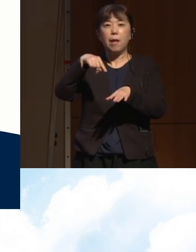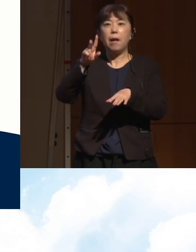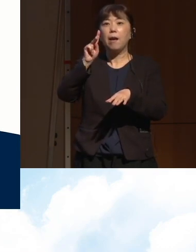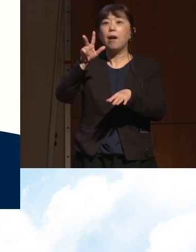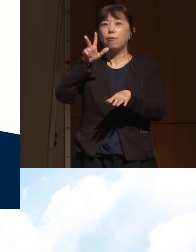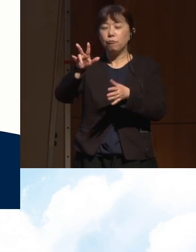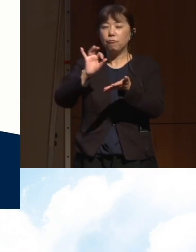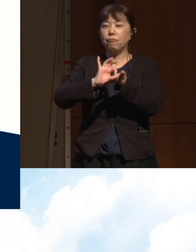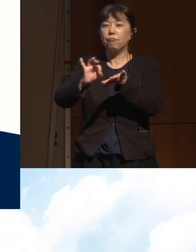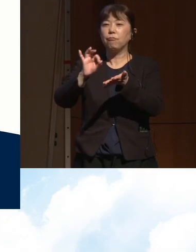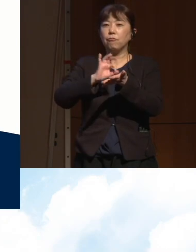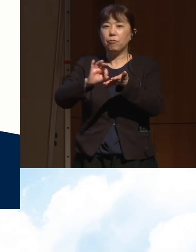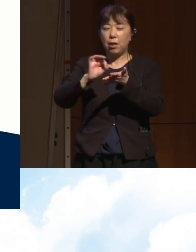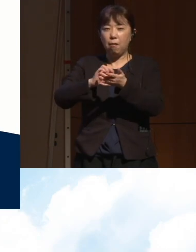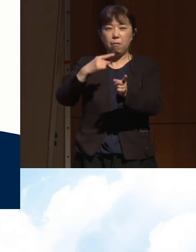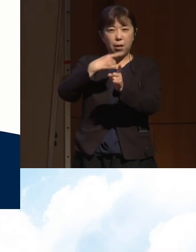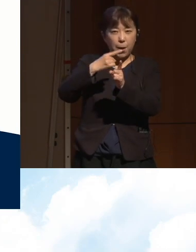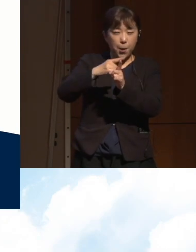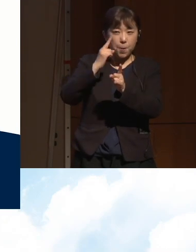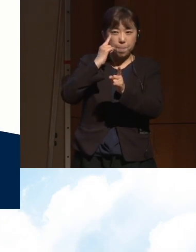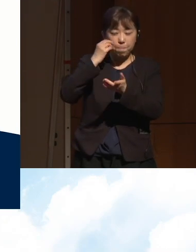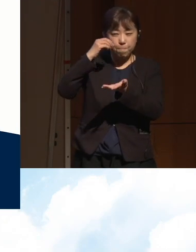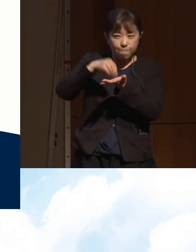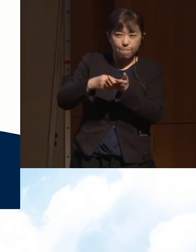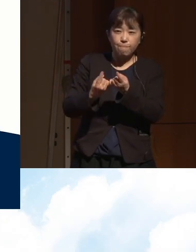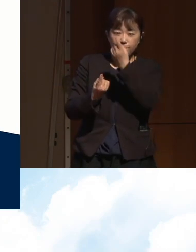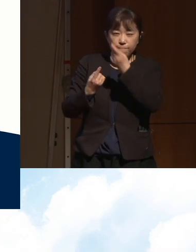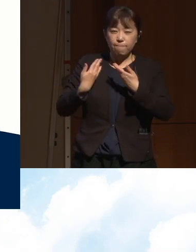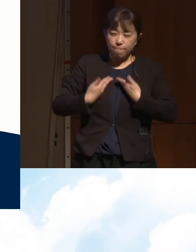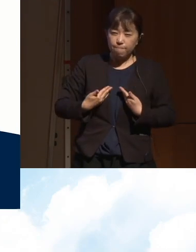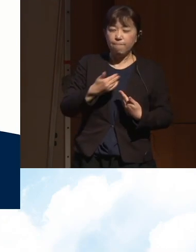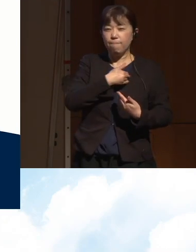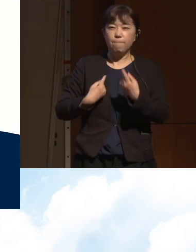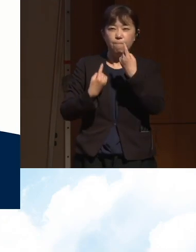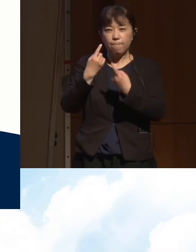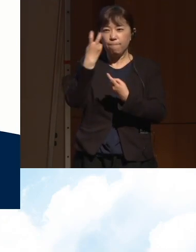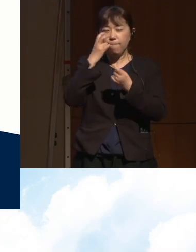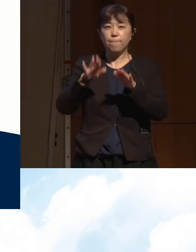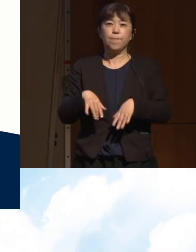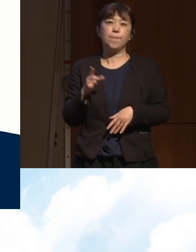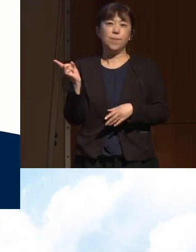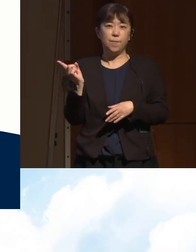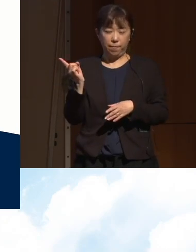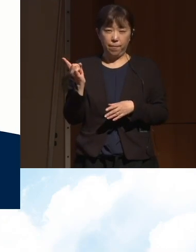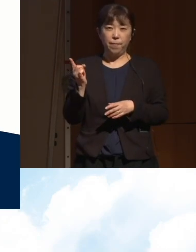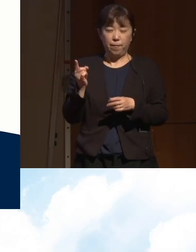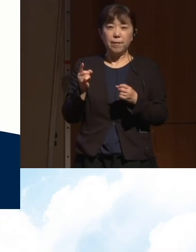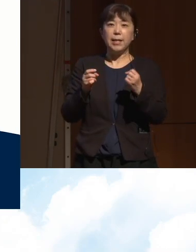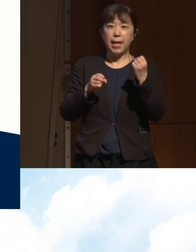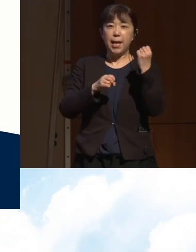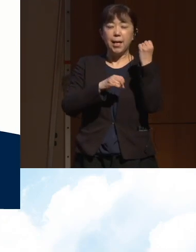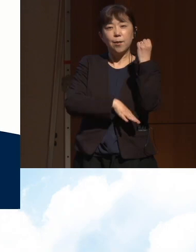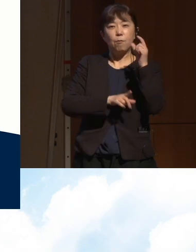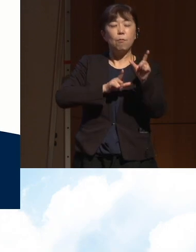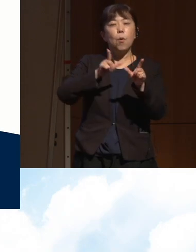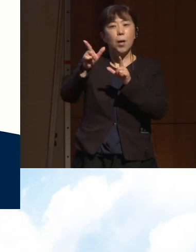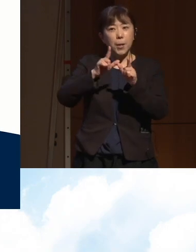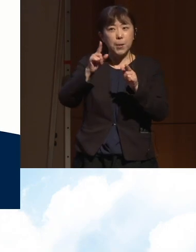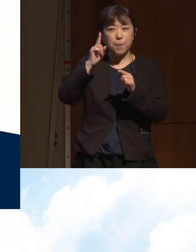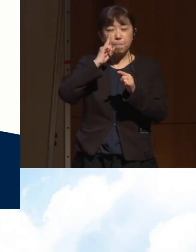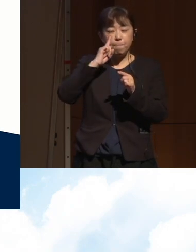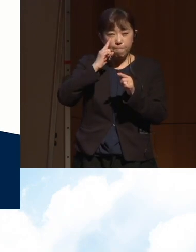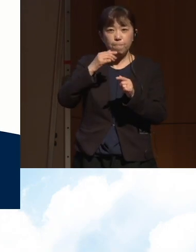safety monitoring. Can you rapidly develop a protocol? So what happened was that we rolled immediately into a functional